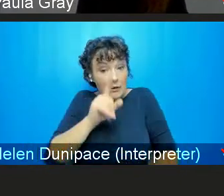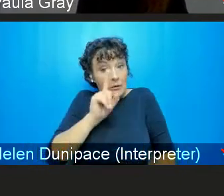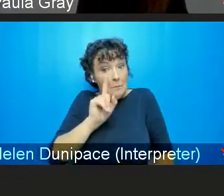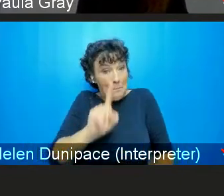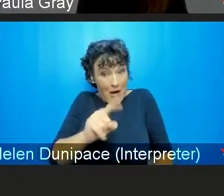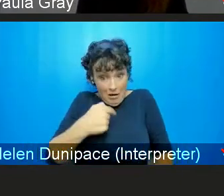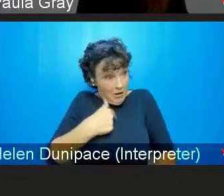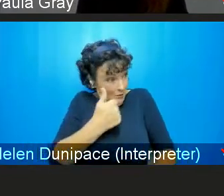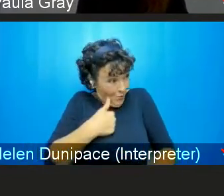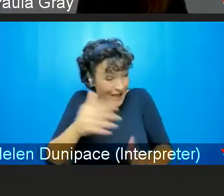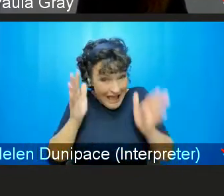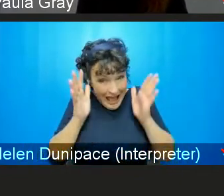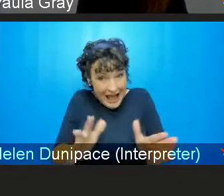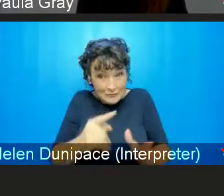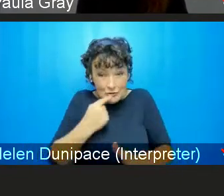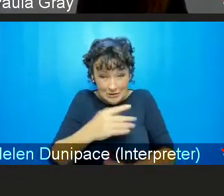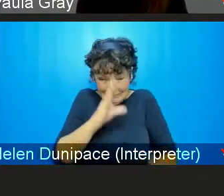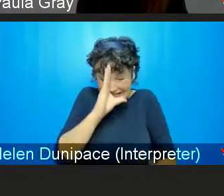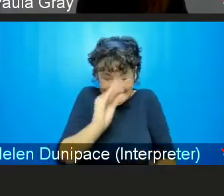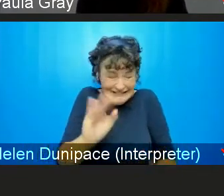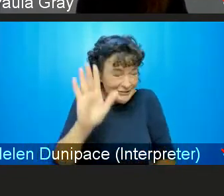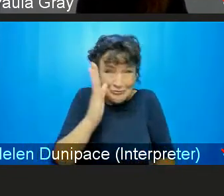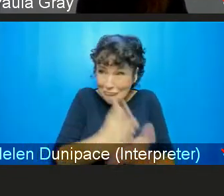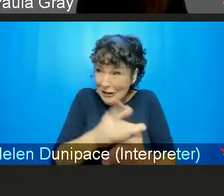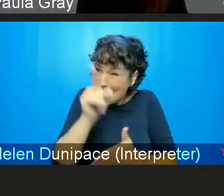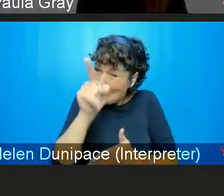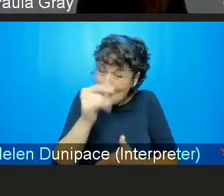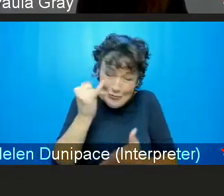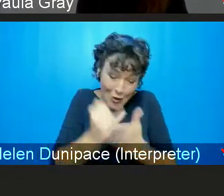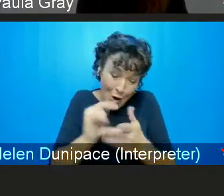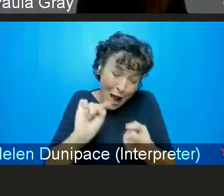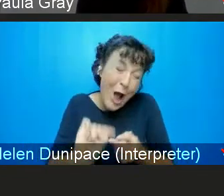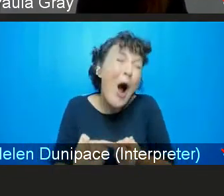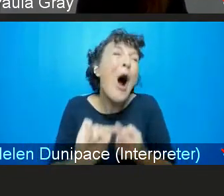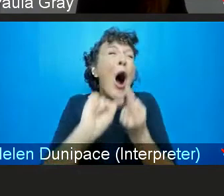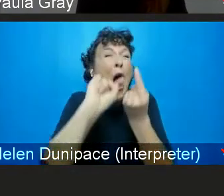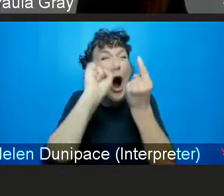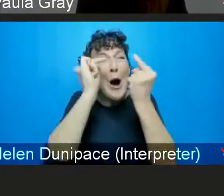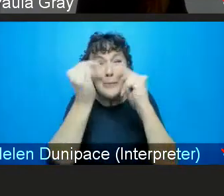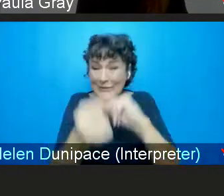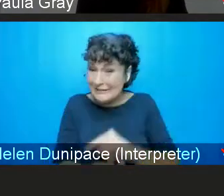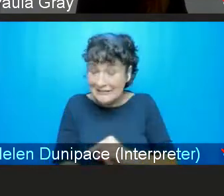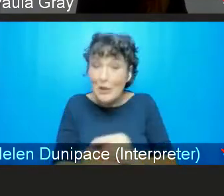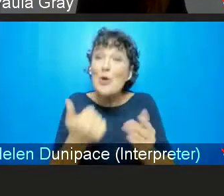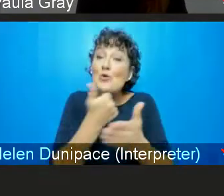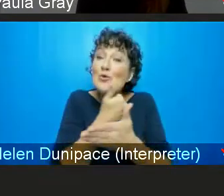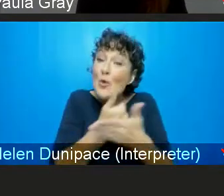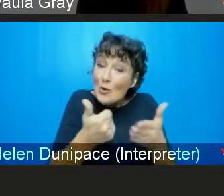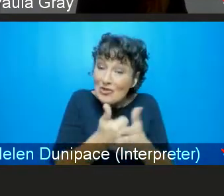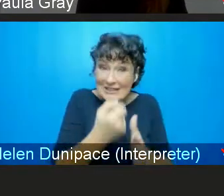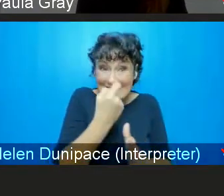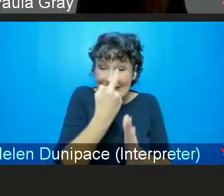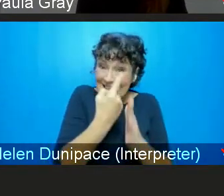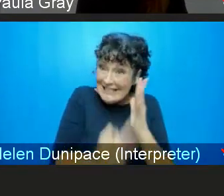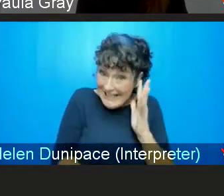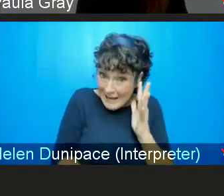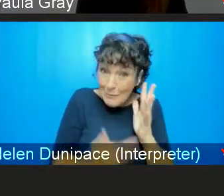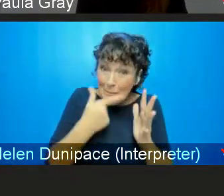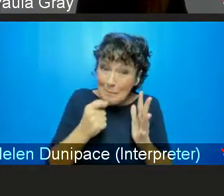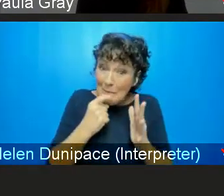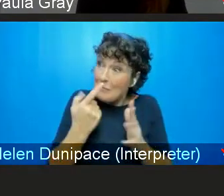out to them is that actually the attendance rate for disabled people is usually much, much better than for